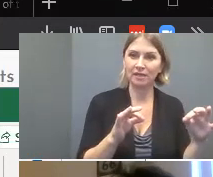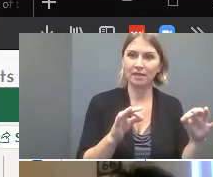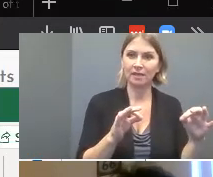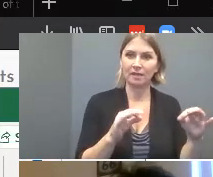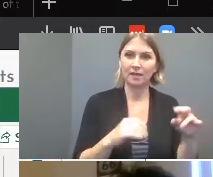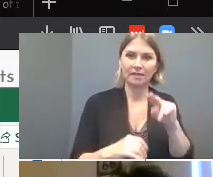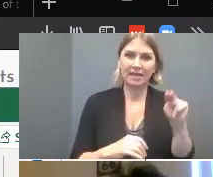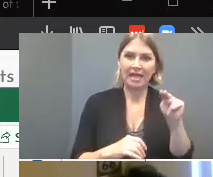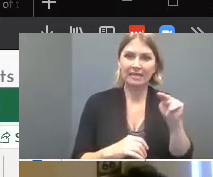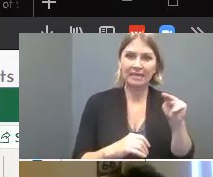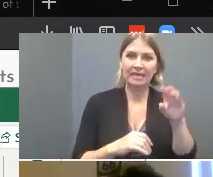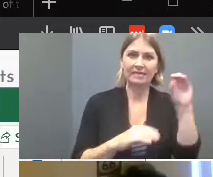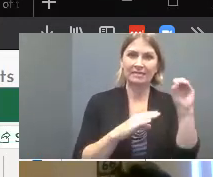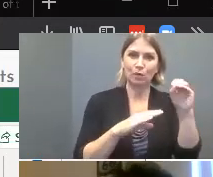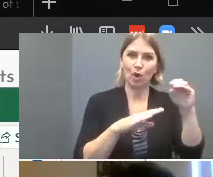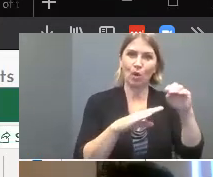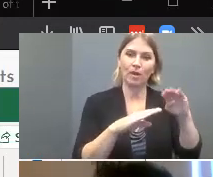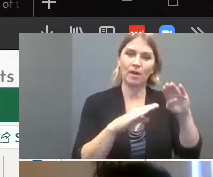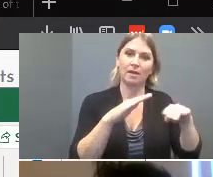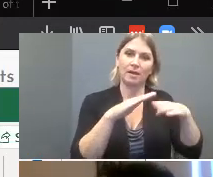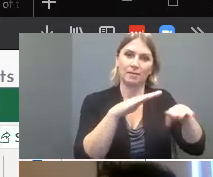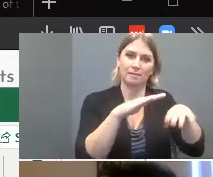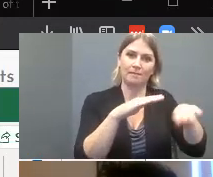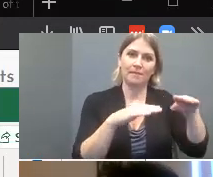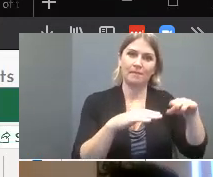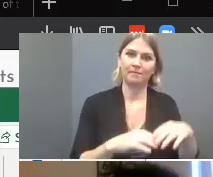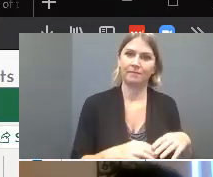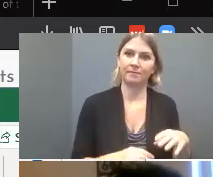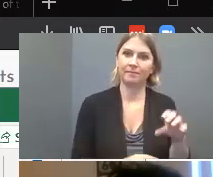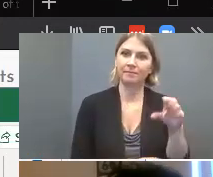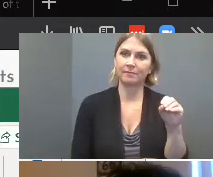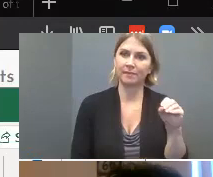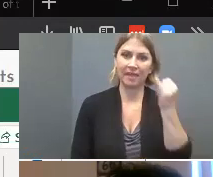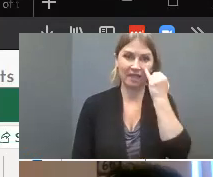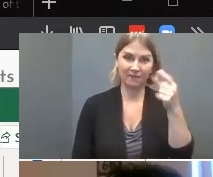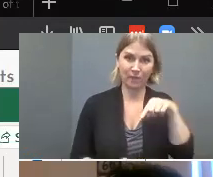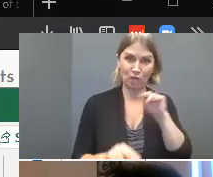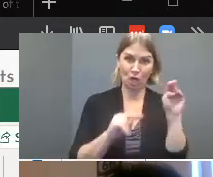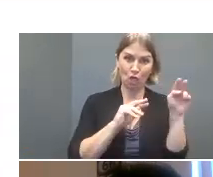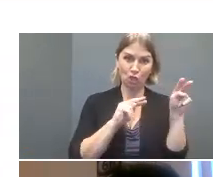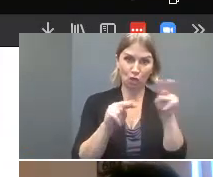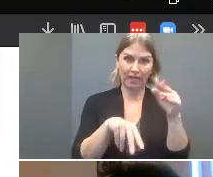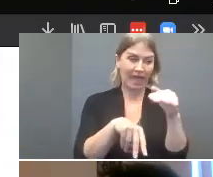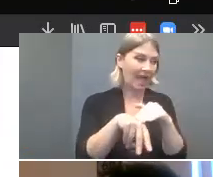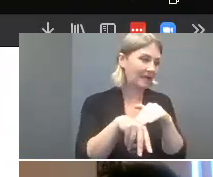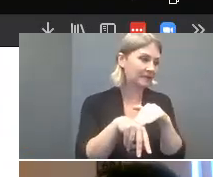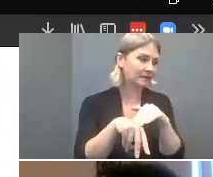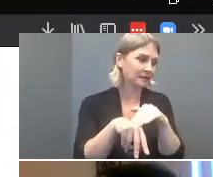n0 bound, that equation always holds, right? So if we look at, let's pick up an